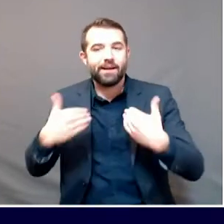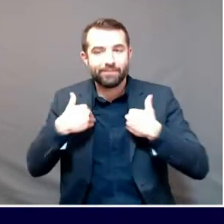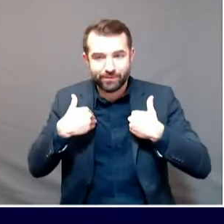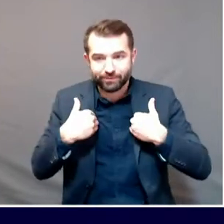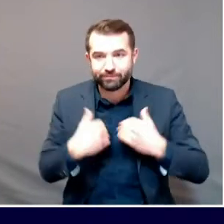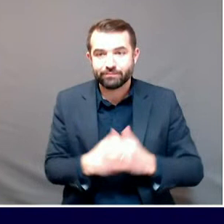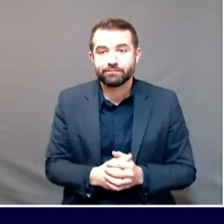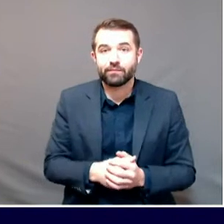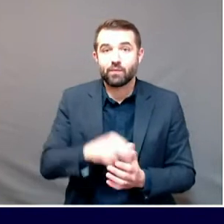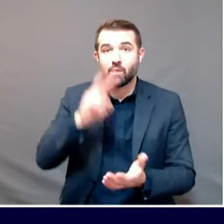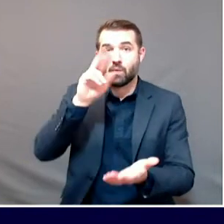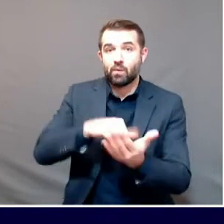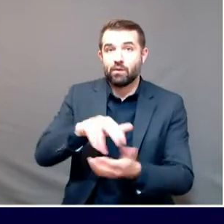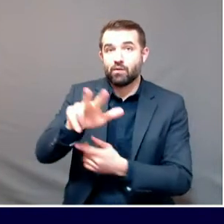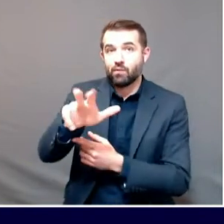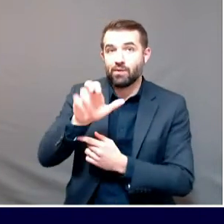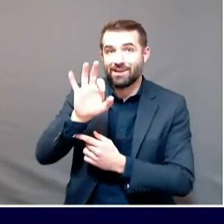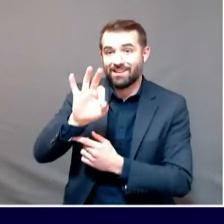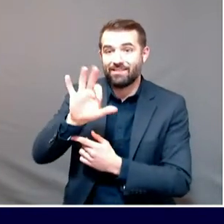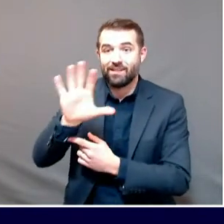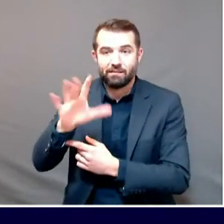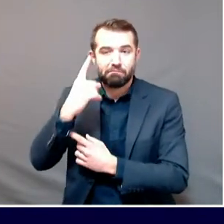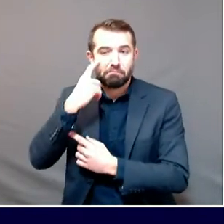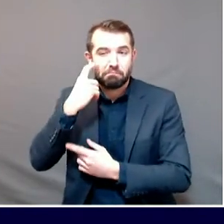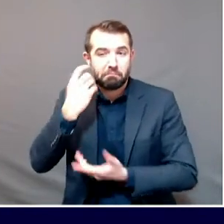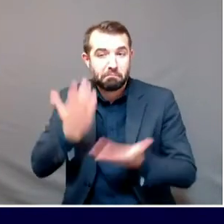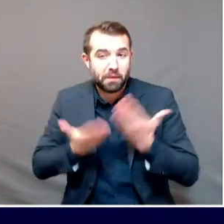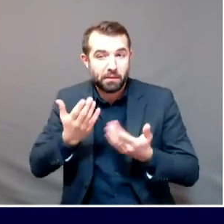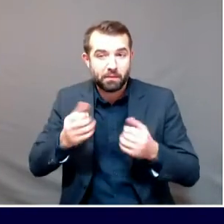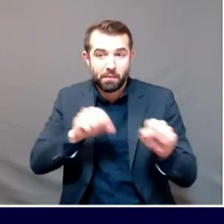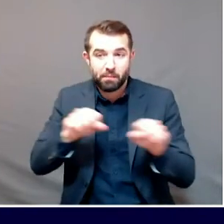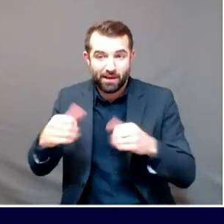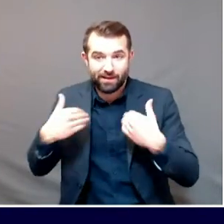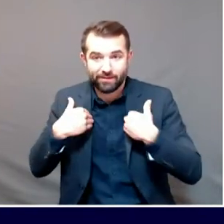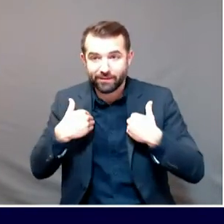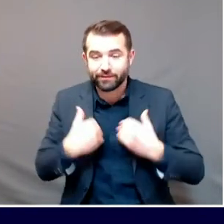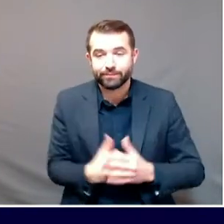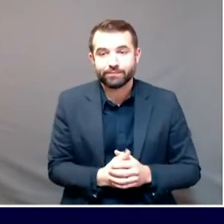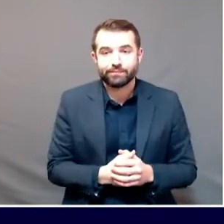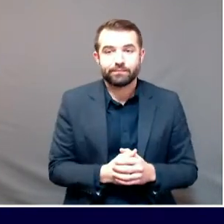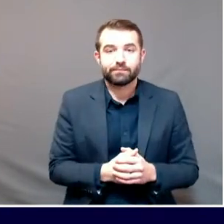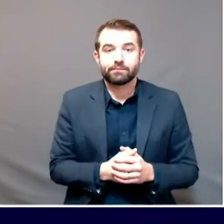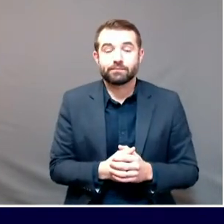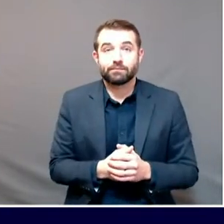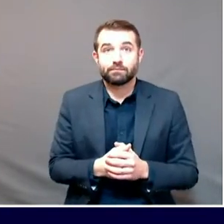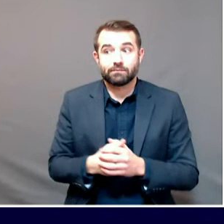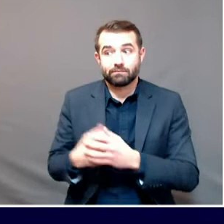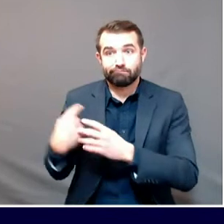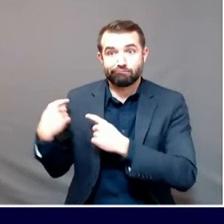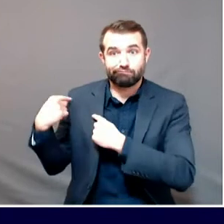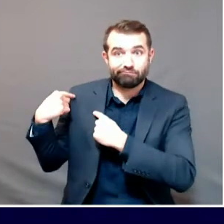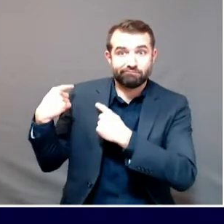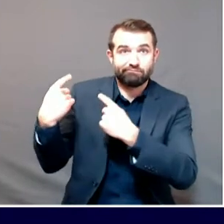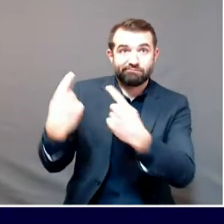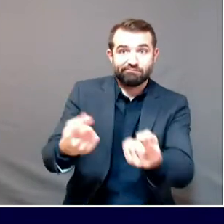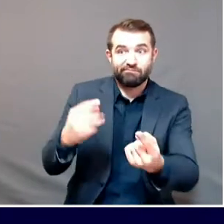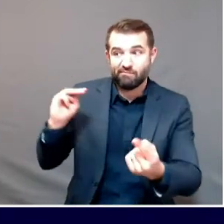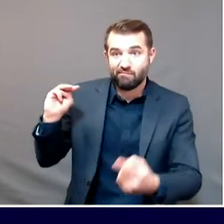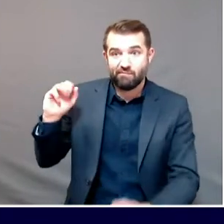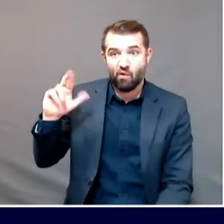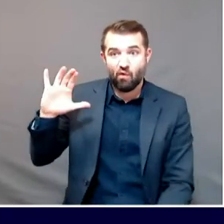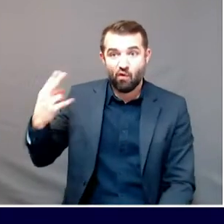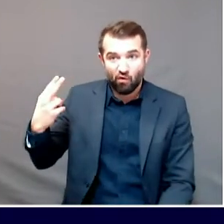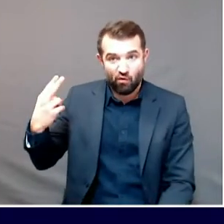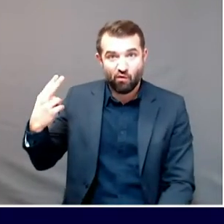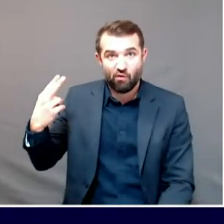2,395 are probable cases. Since we began working on COVID-19, since the pandemic started, 965